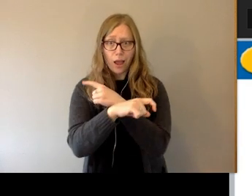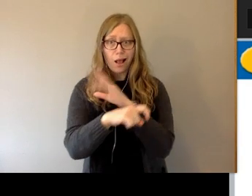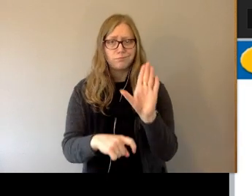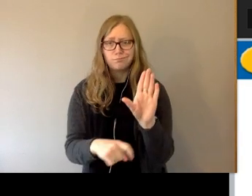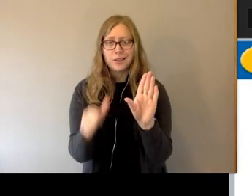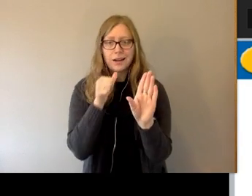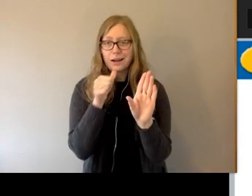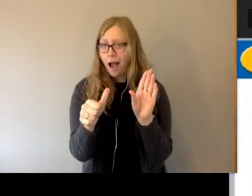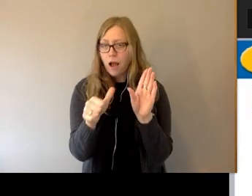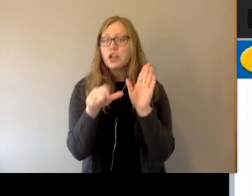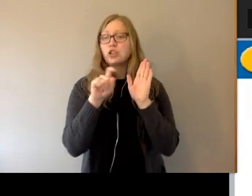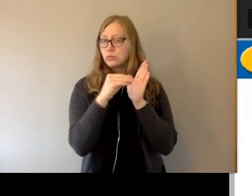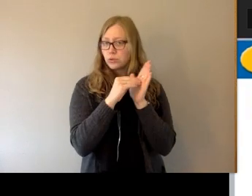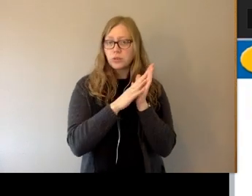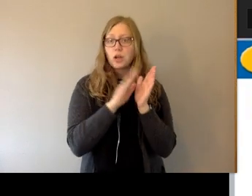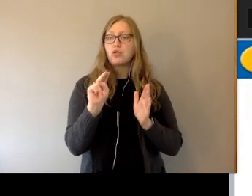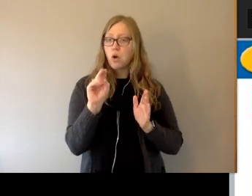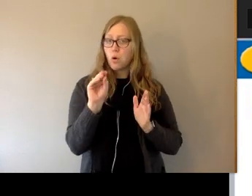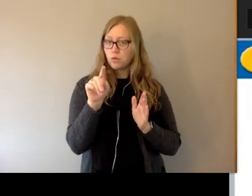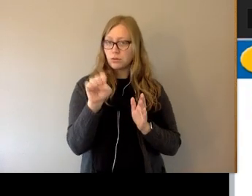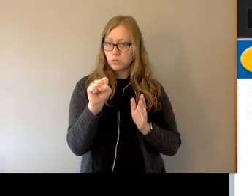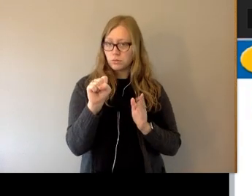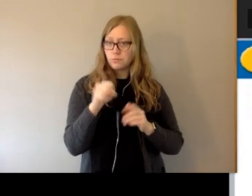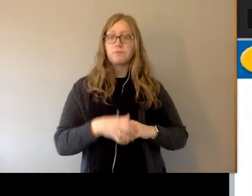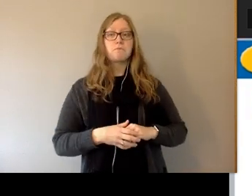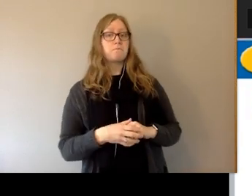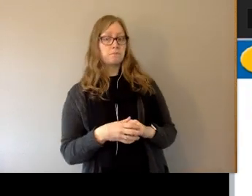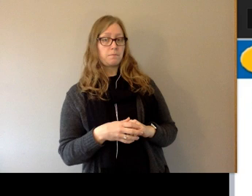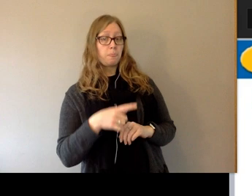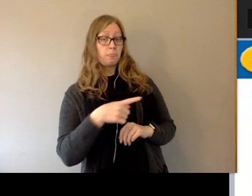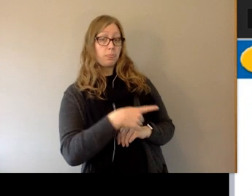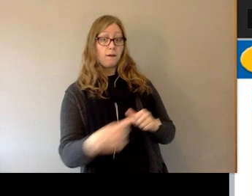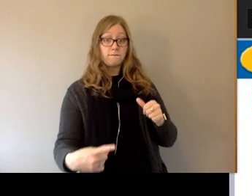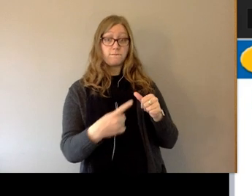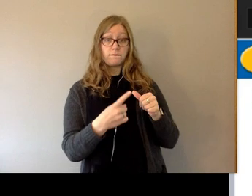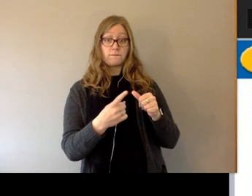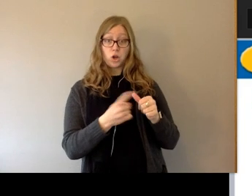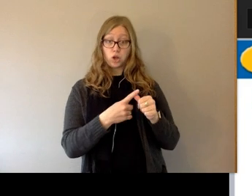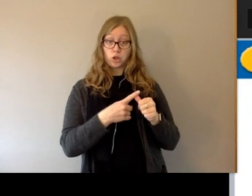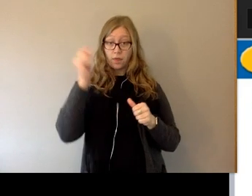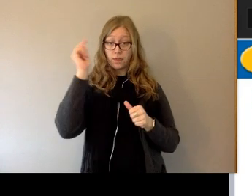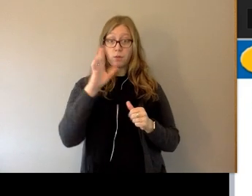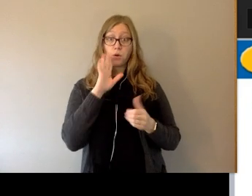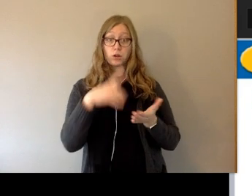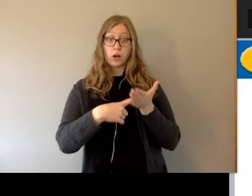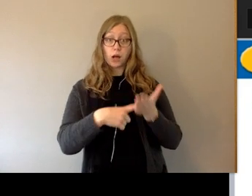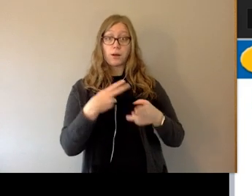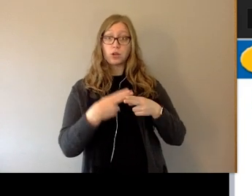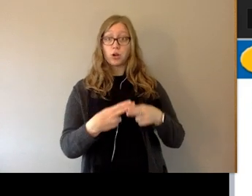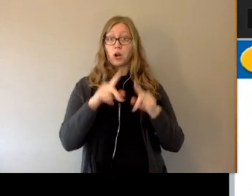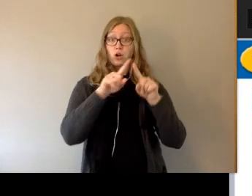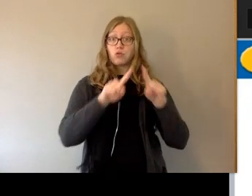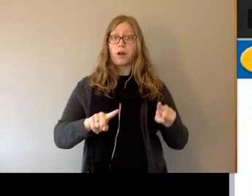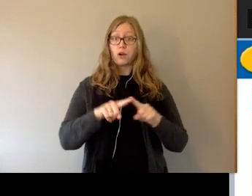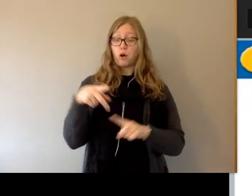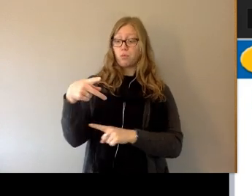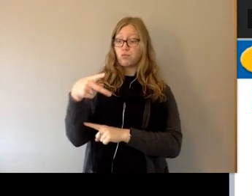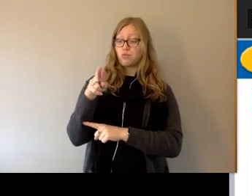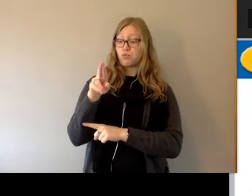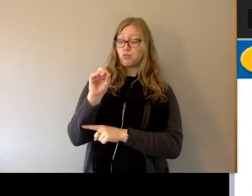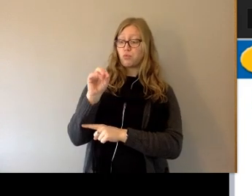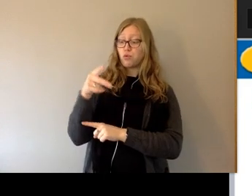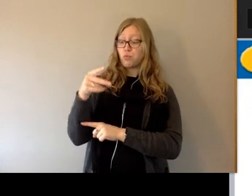them when you need them. All right, so the first theorem we're going to talk about is called the triangle proportionality theorem.